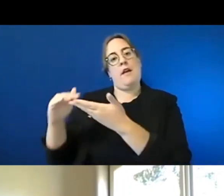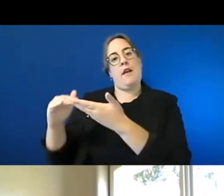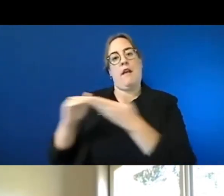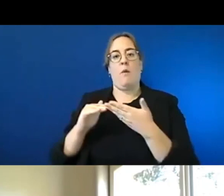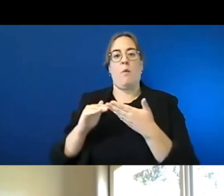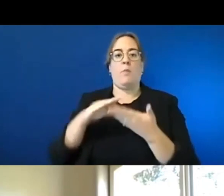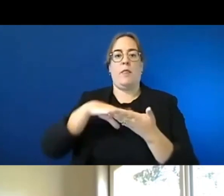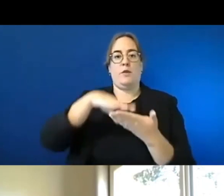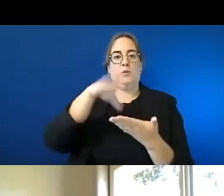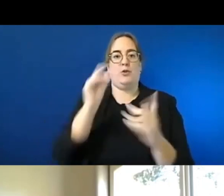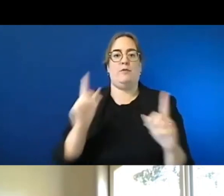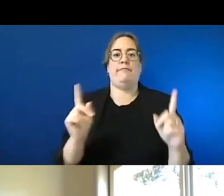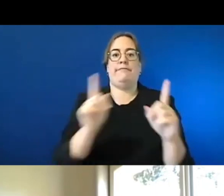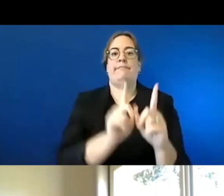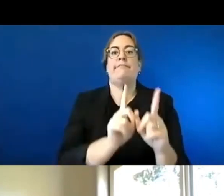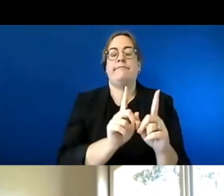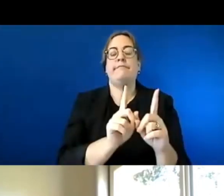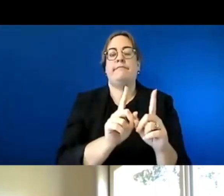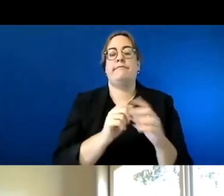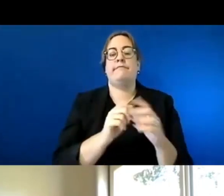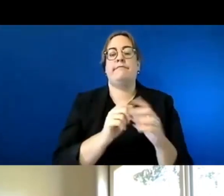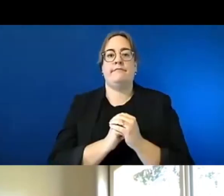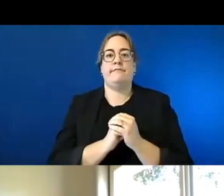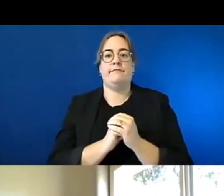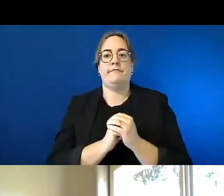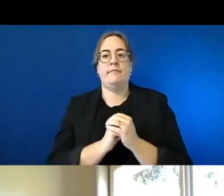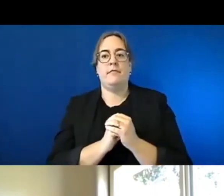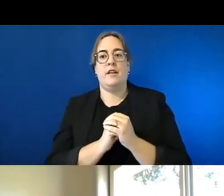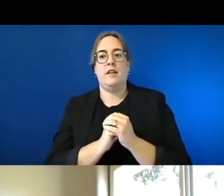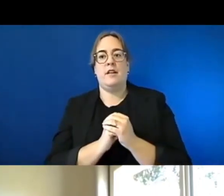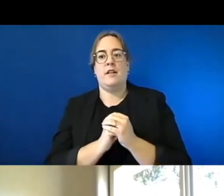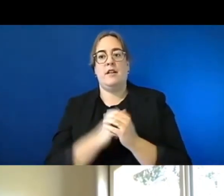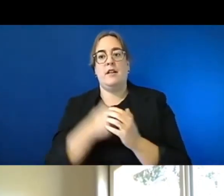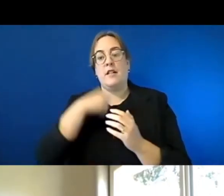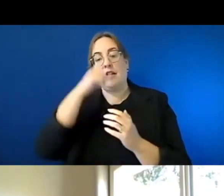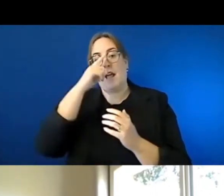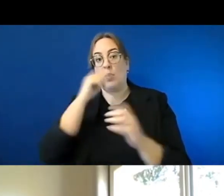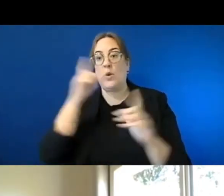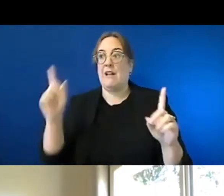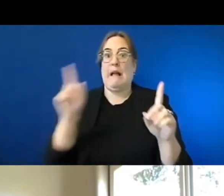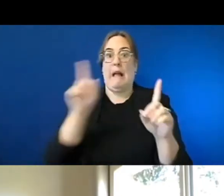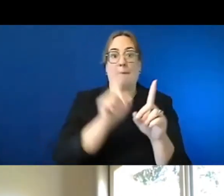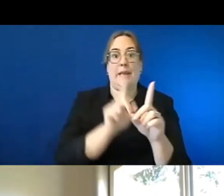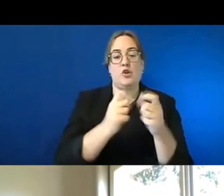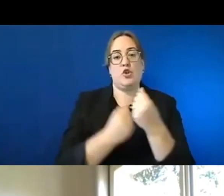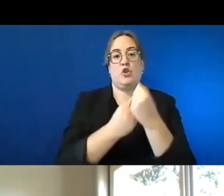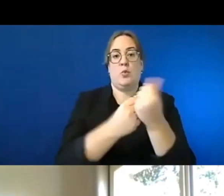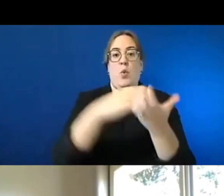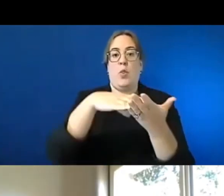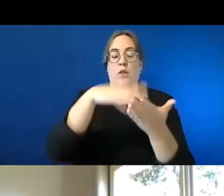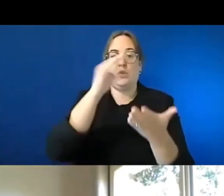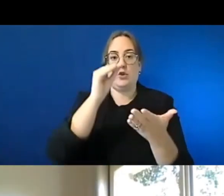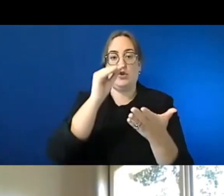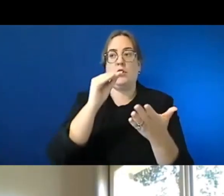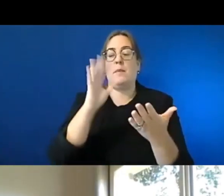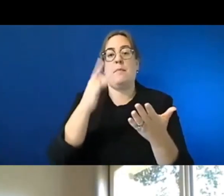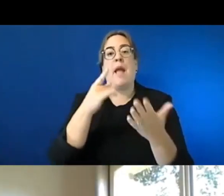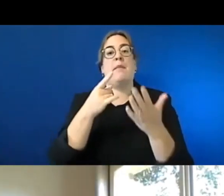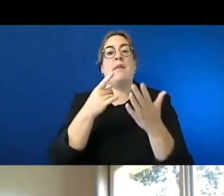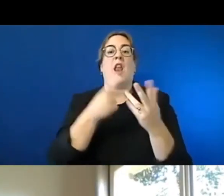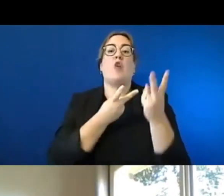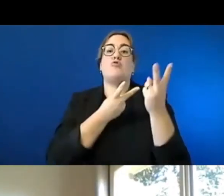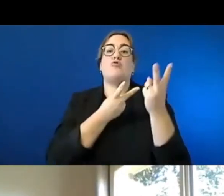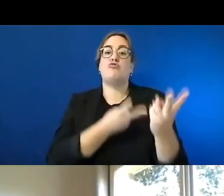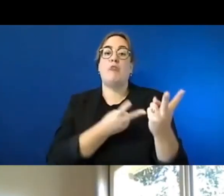with students when they're living here and may come in for periods. maybe rest breaks or quiet rooms. I think it was